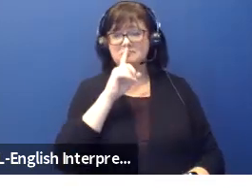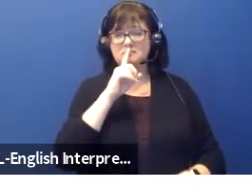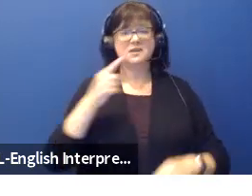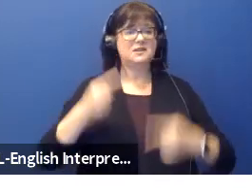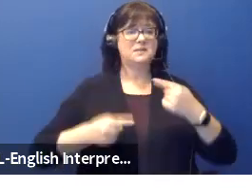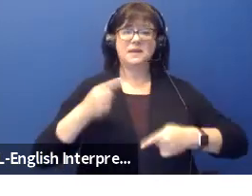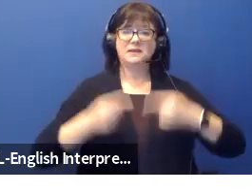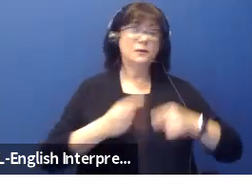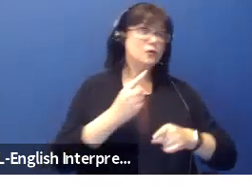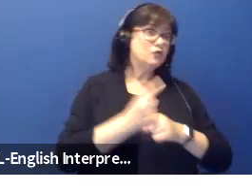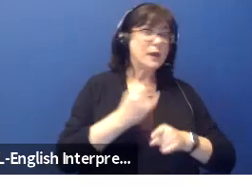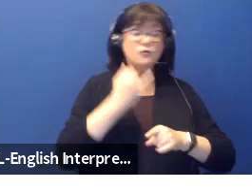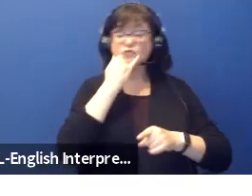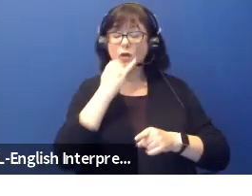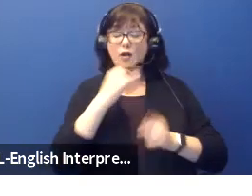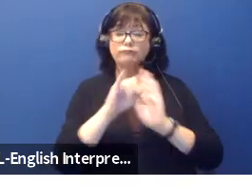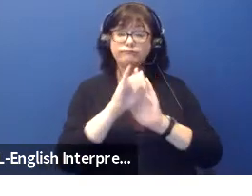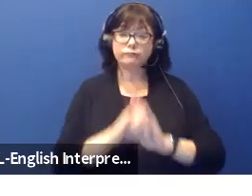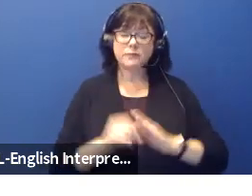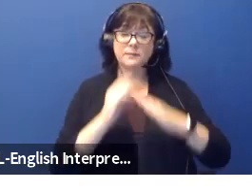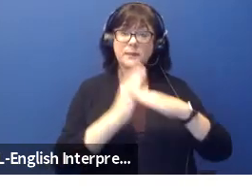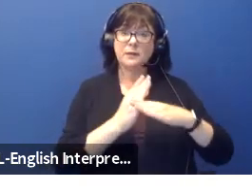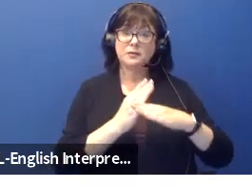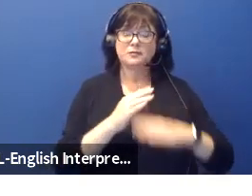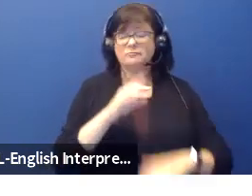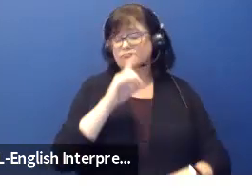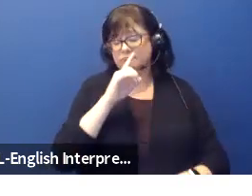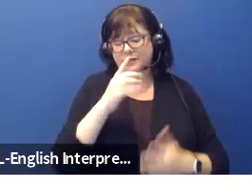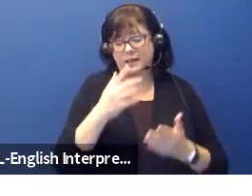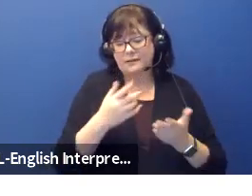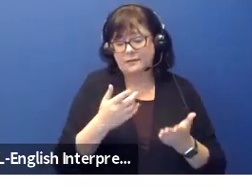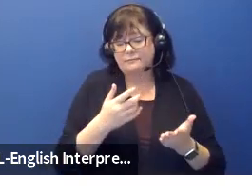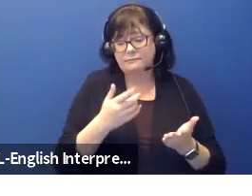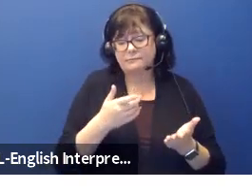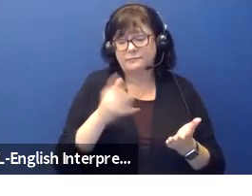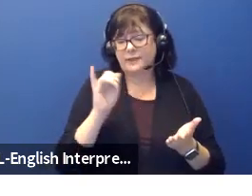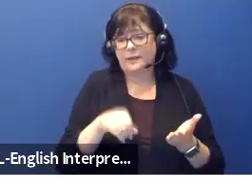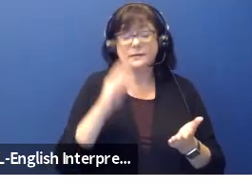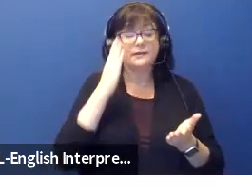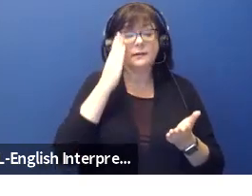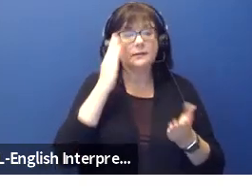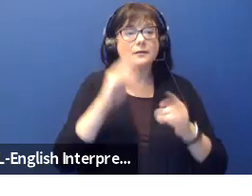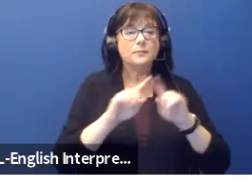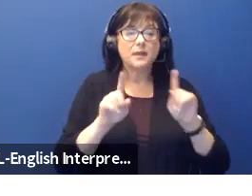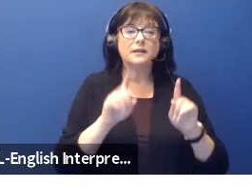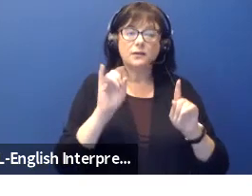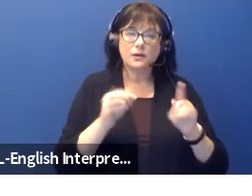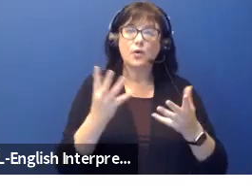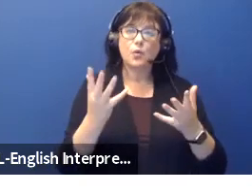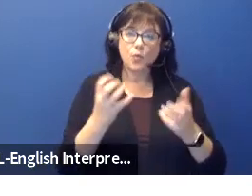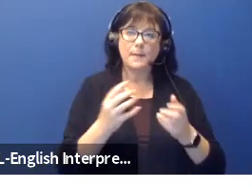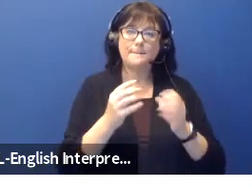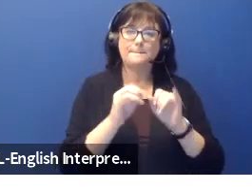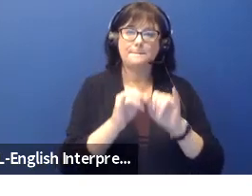talk about the real, what is. And so the suitability indicators are intended to be a quantitative measure